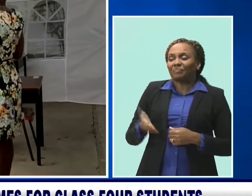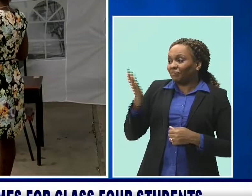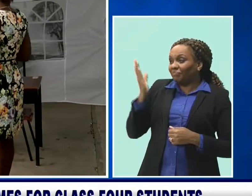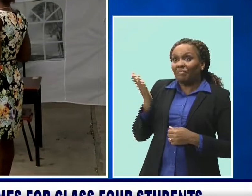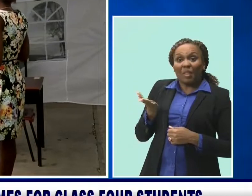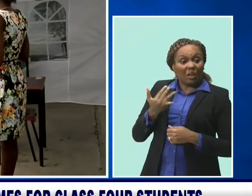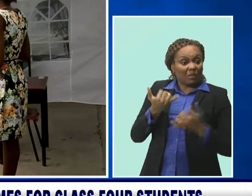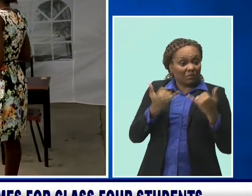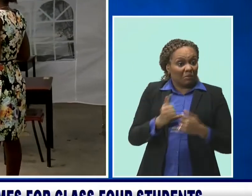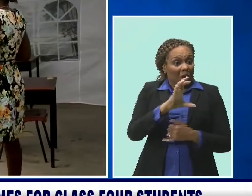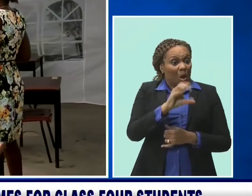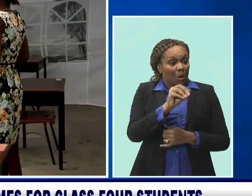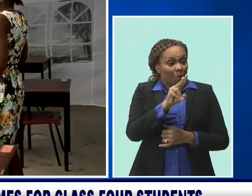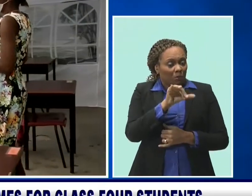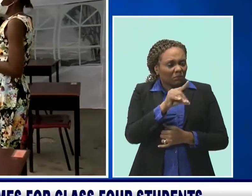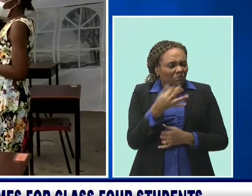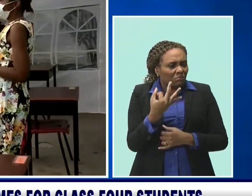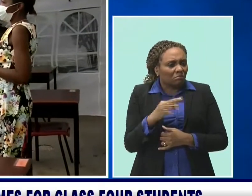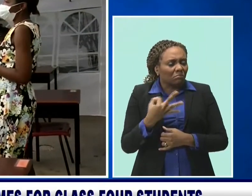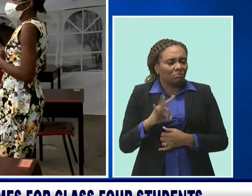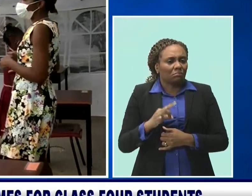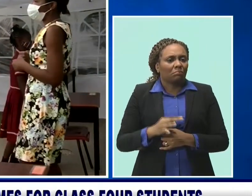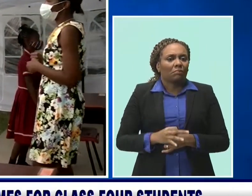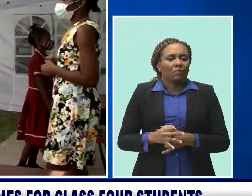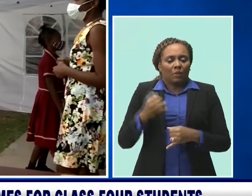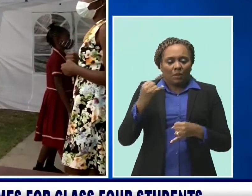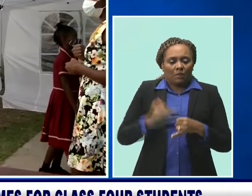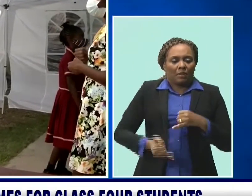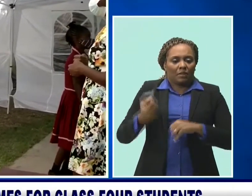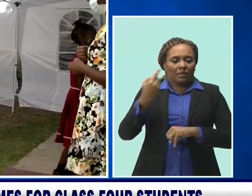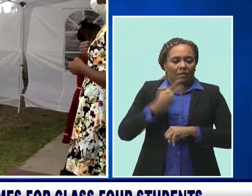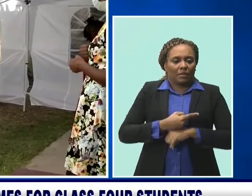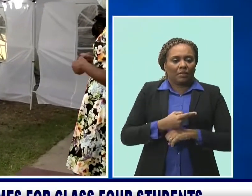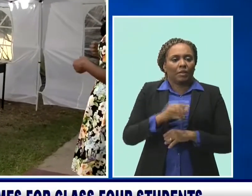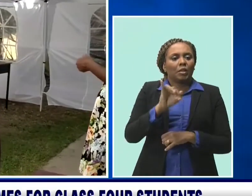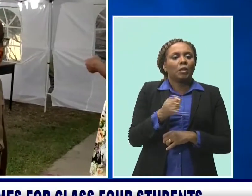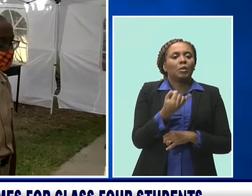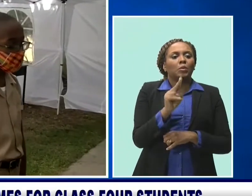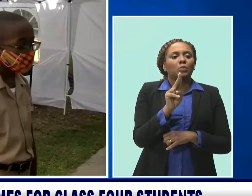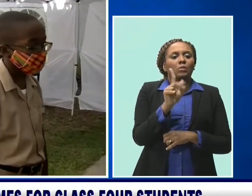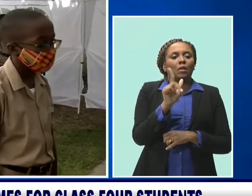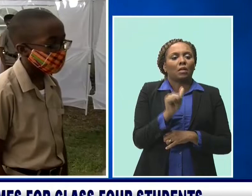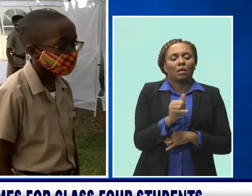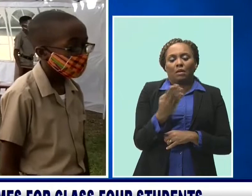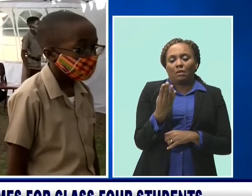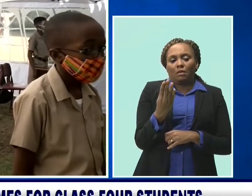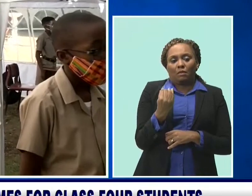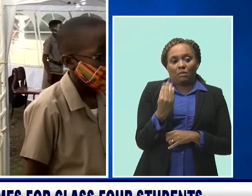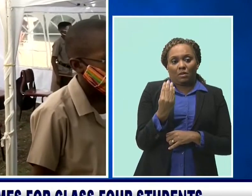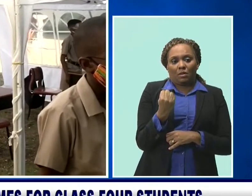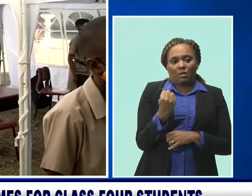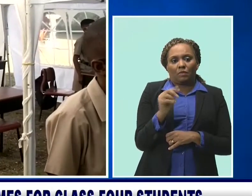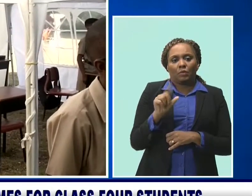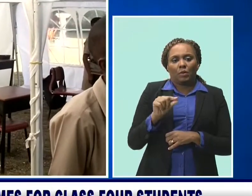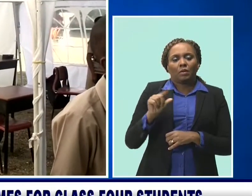COVID-19 pandemic, the common entrance examination has been rescheduled for July 14th, 2020.